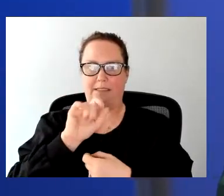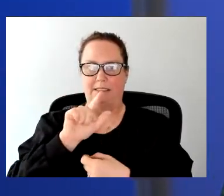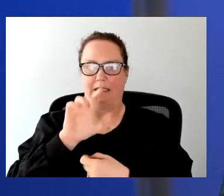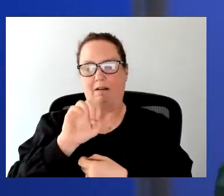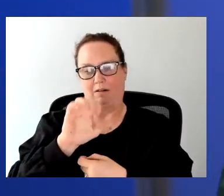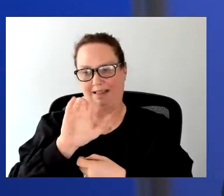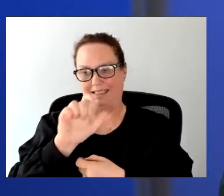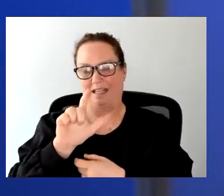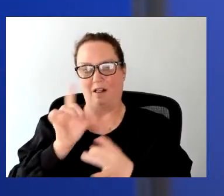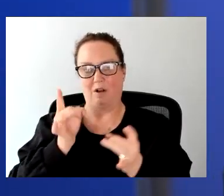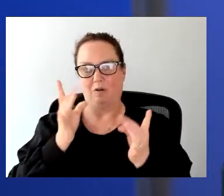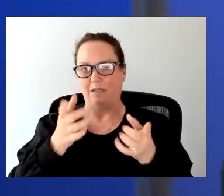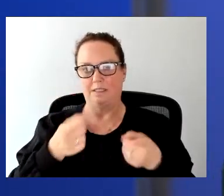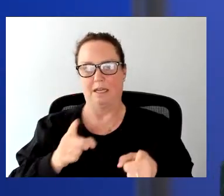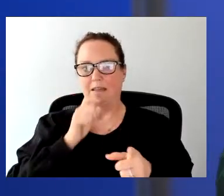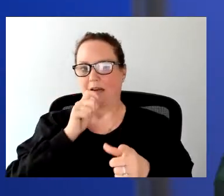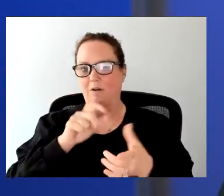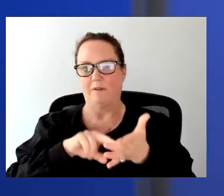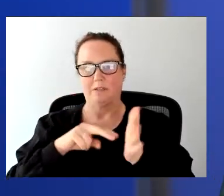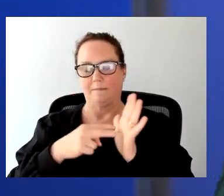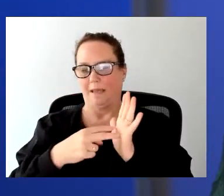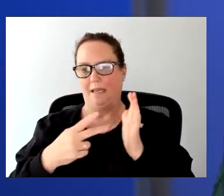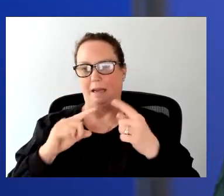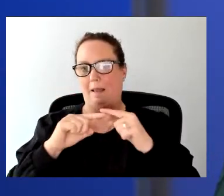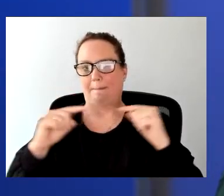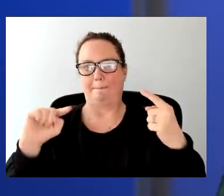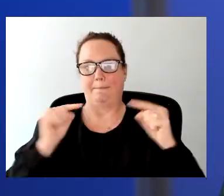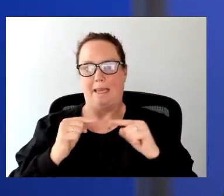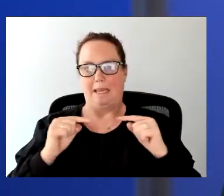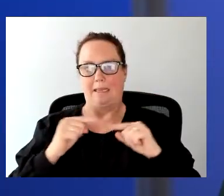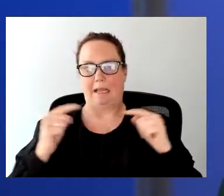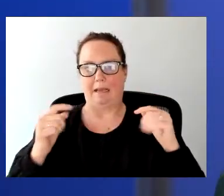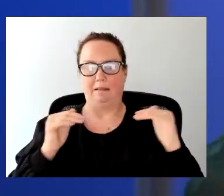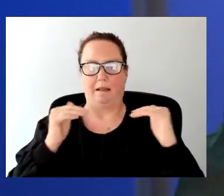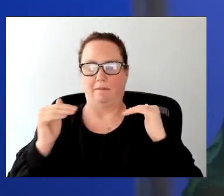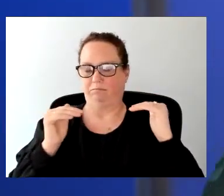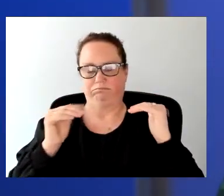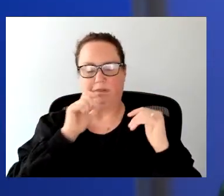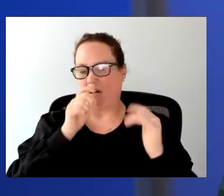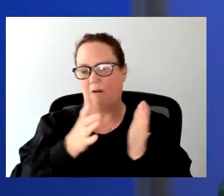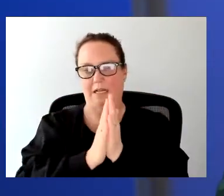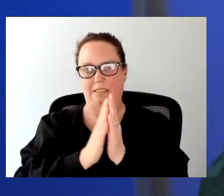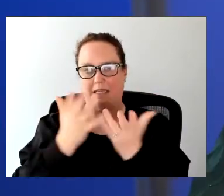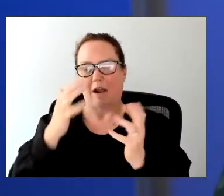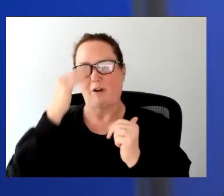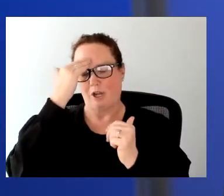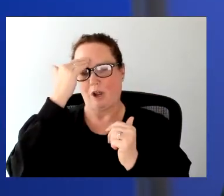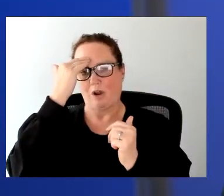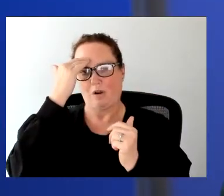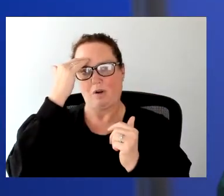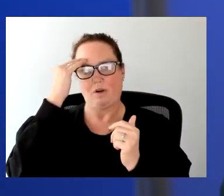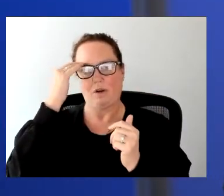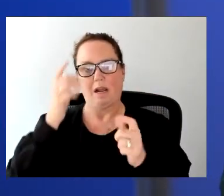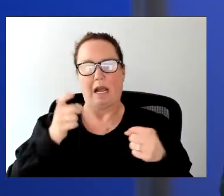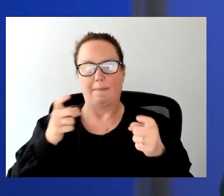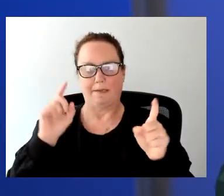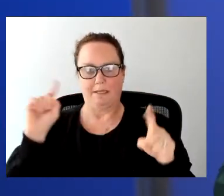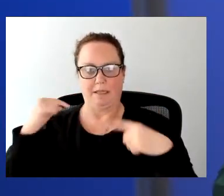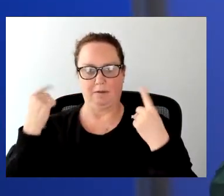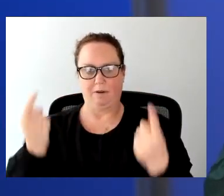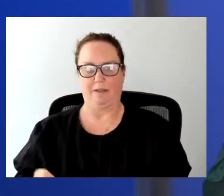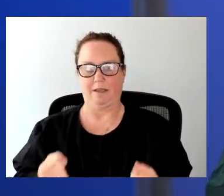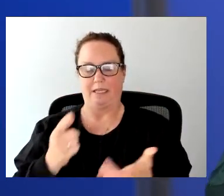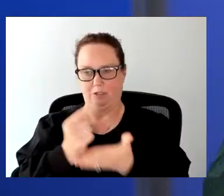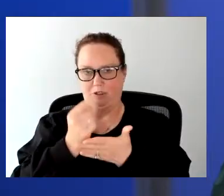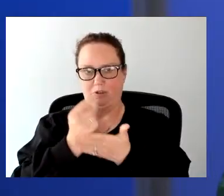they don't even ask what's the pain level, how long have you been managing the pain, because they already understand this, they've been dealing with this, they just treat